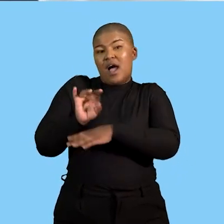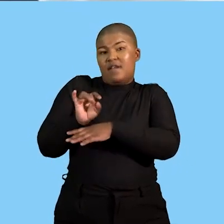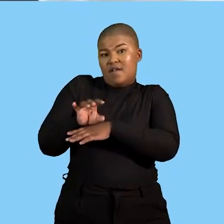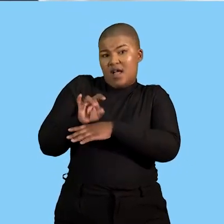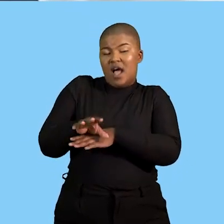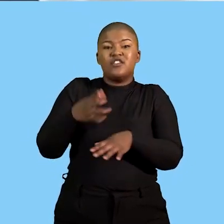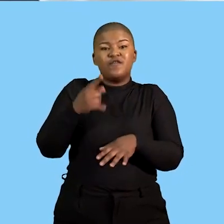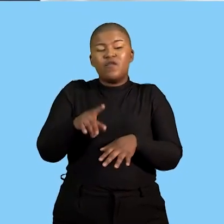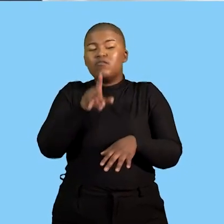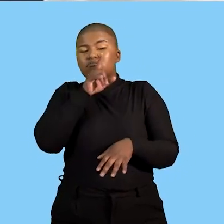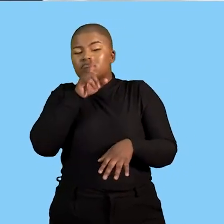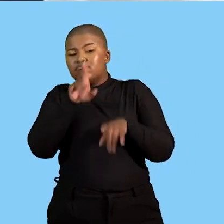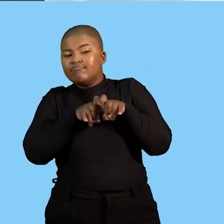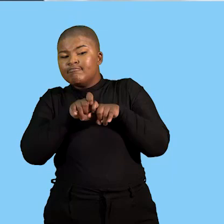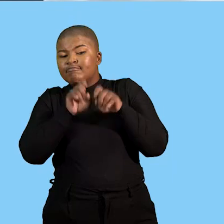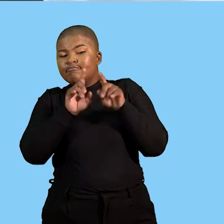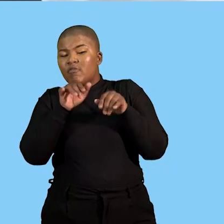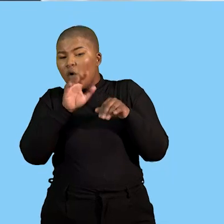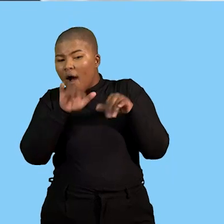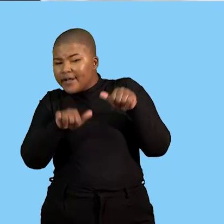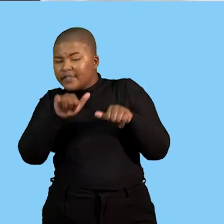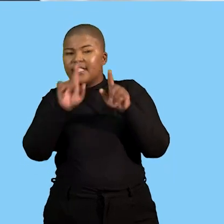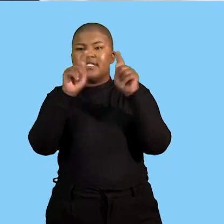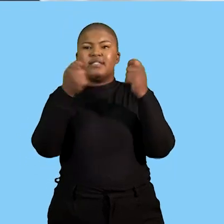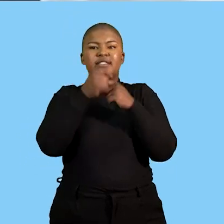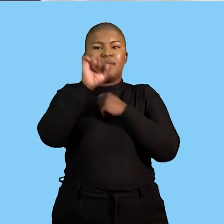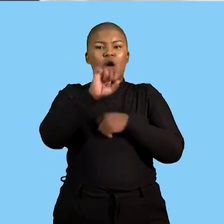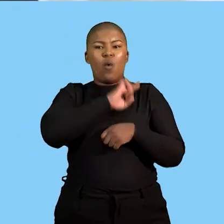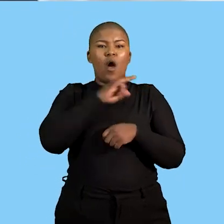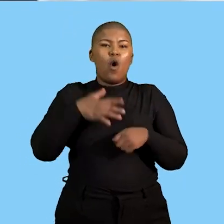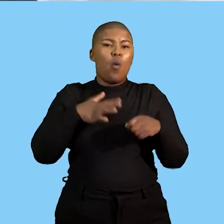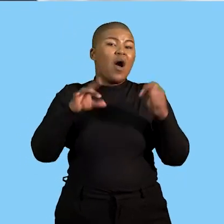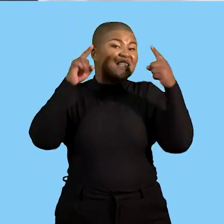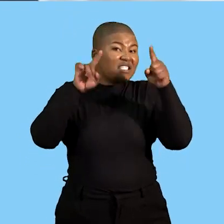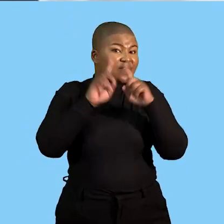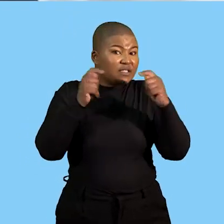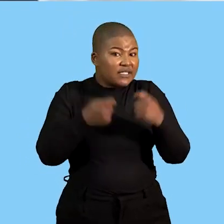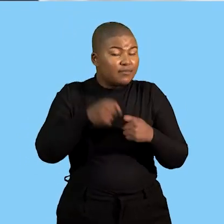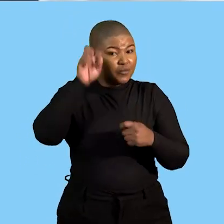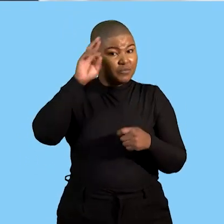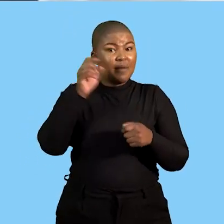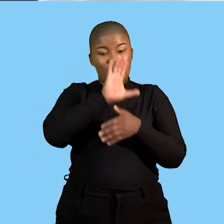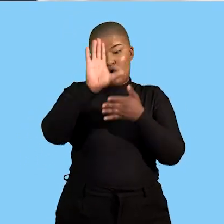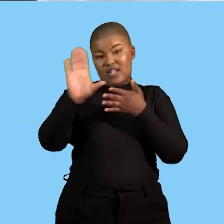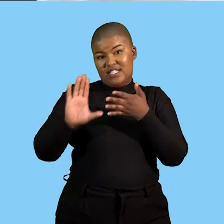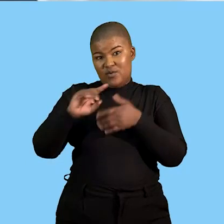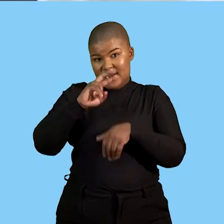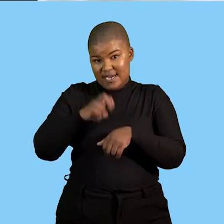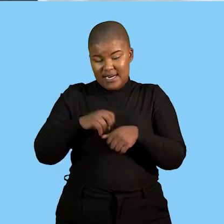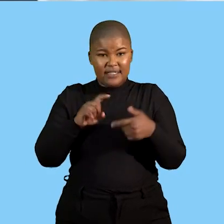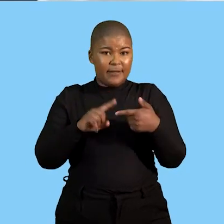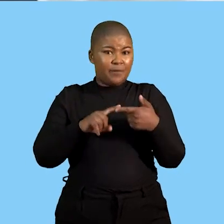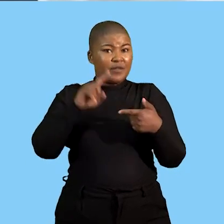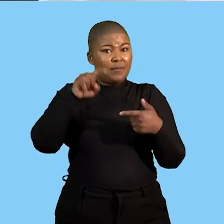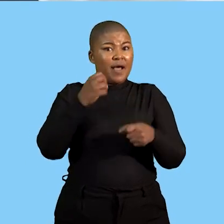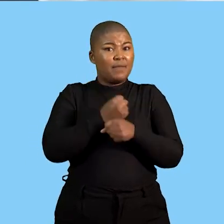on assessing your team so that it becomes successful. Remember, you need criteria, and also you need to